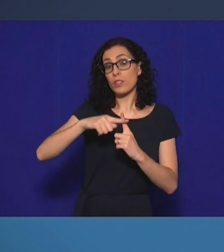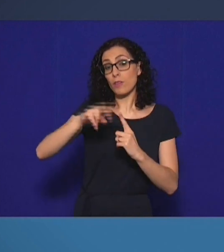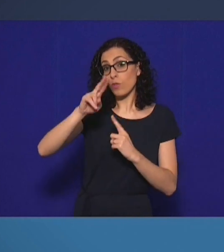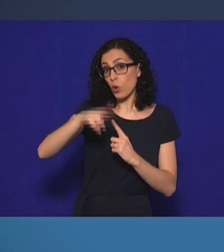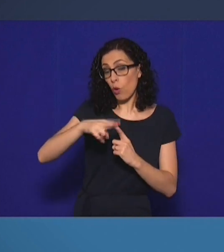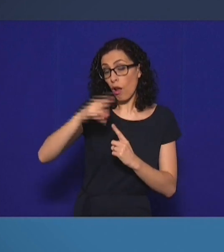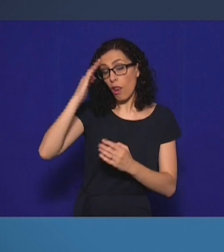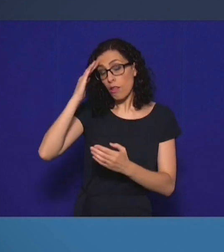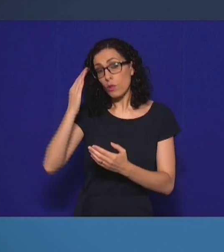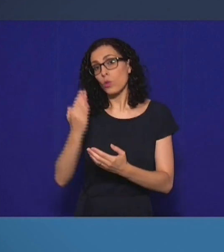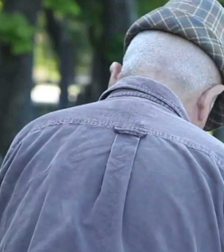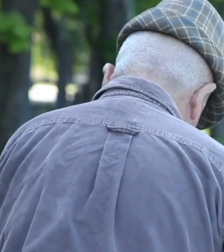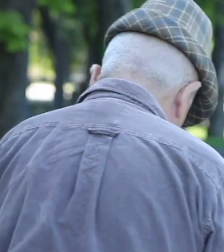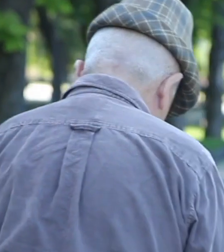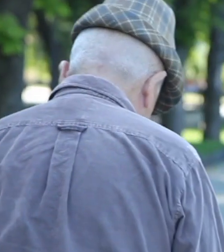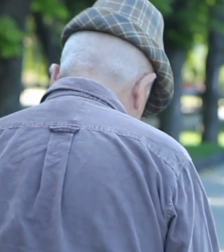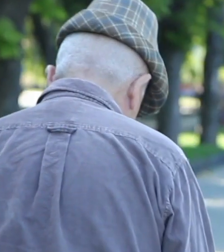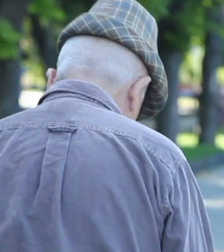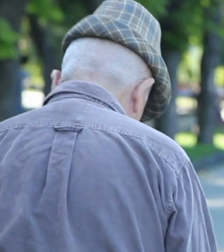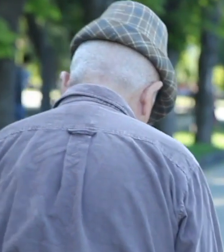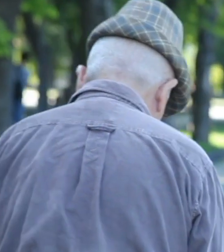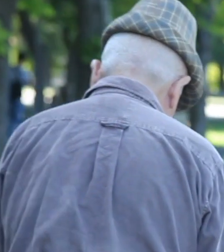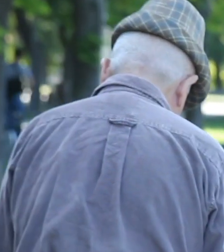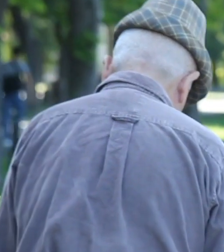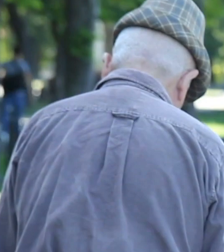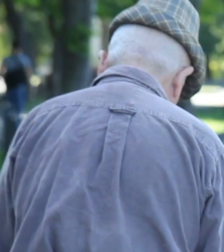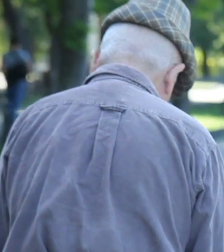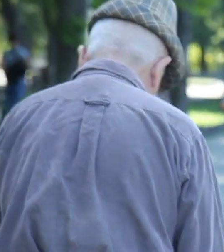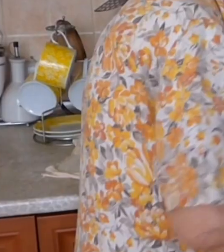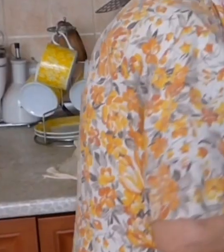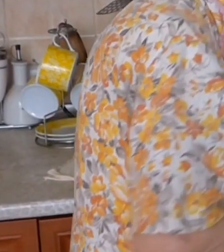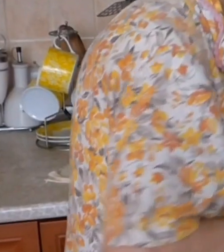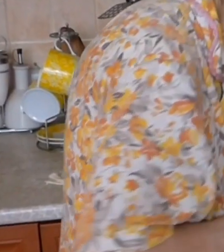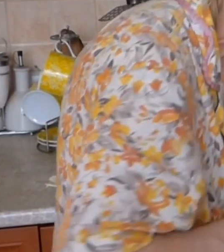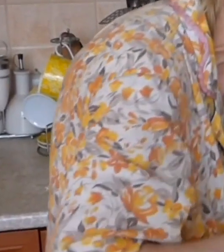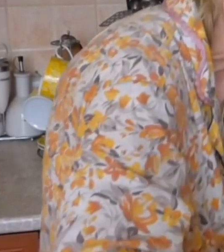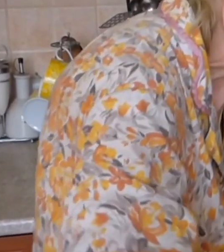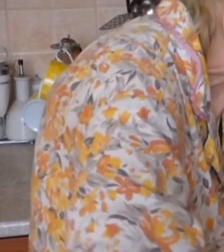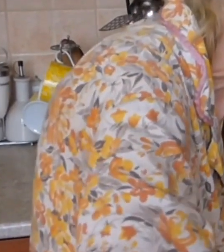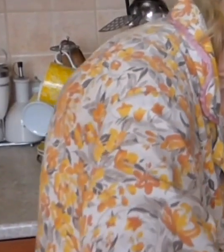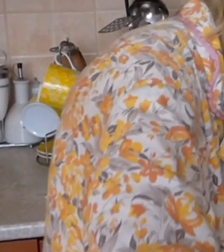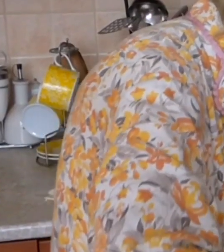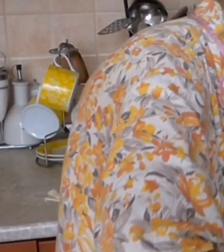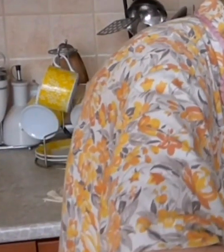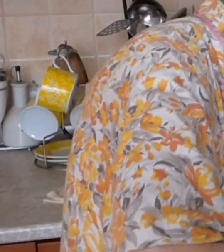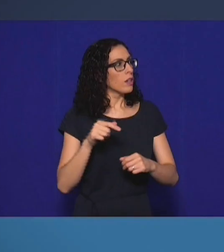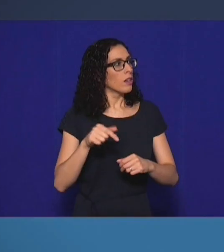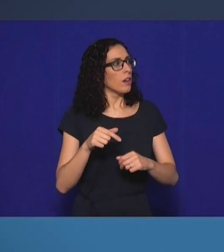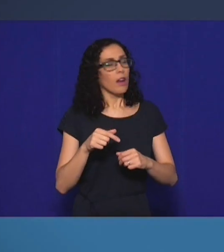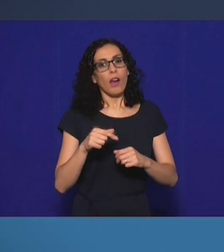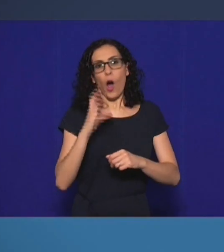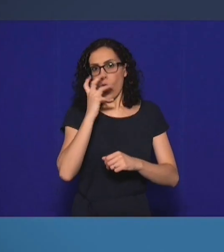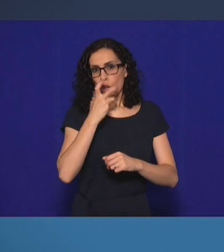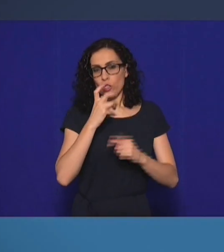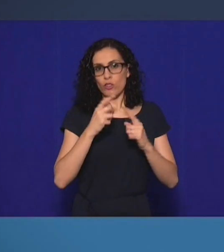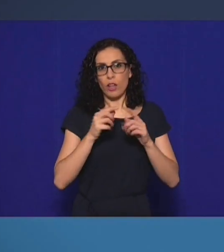nistgħu intuhom il-kura li jkun hemm bżonn. Il-Professur Gauci appellat biex aktar minn qatt qabel nipproteġu lil dawk l-aktar vulnerabbli. Qegħdin